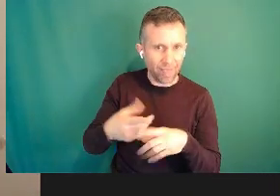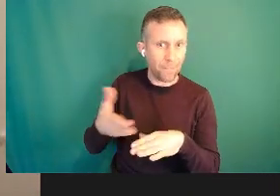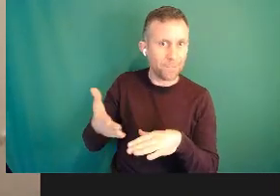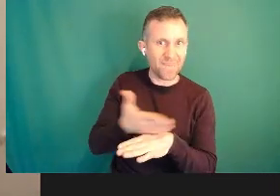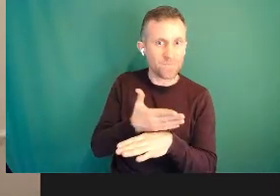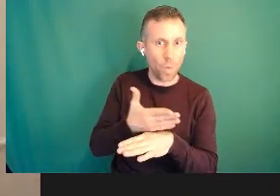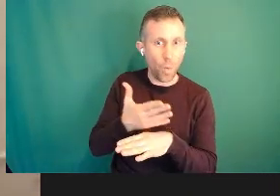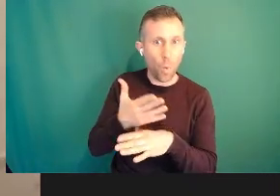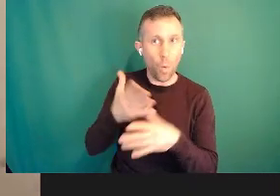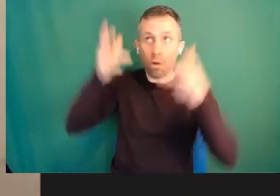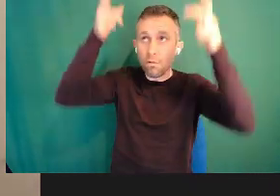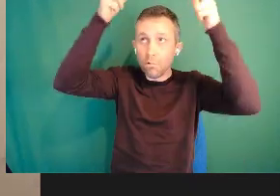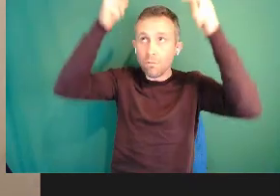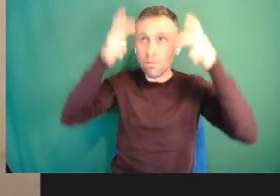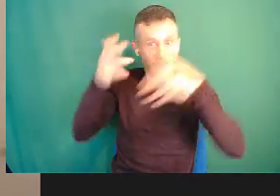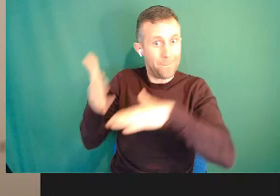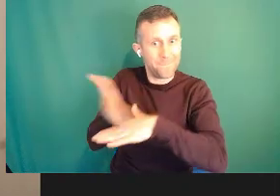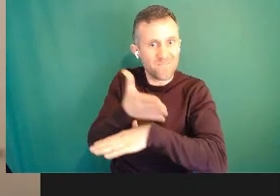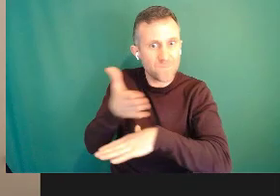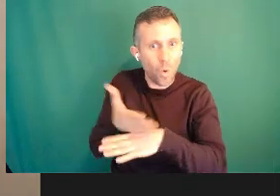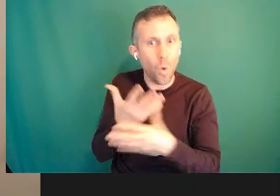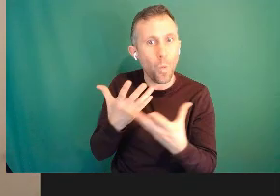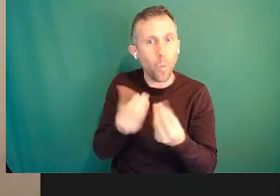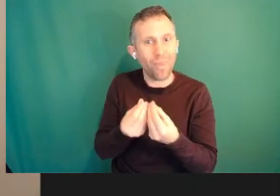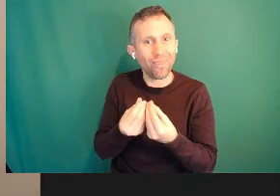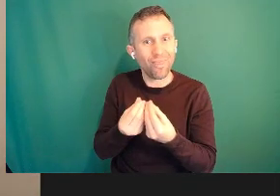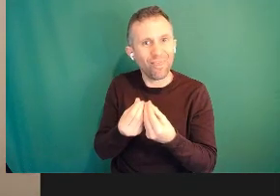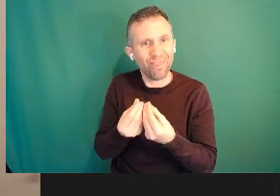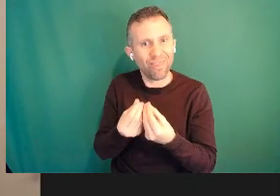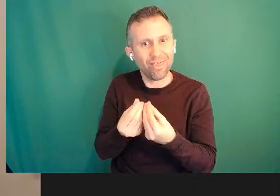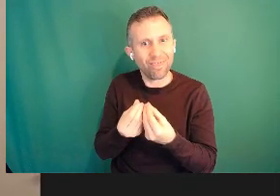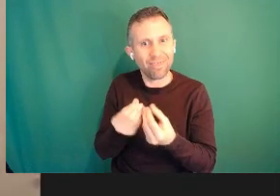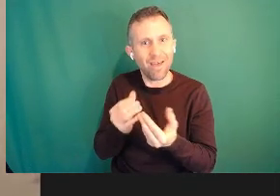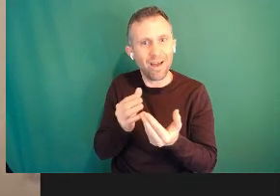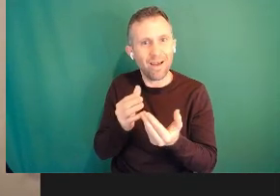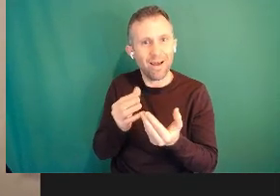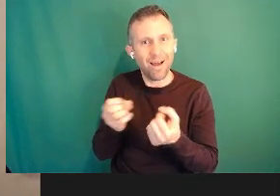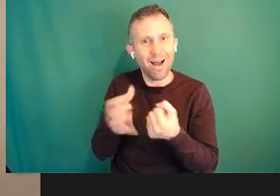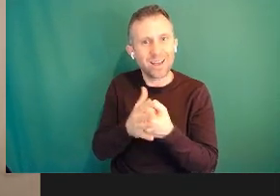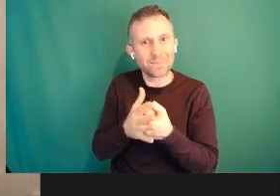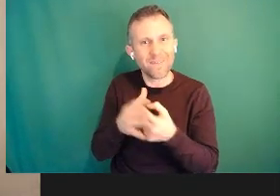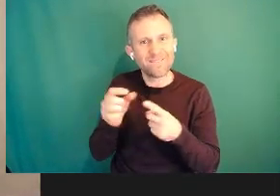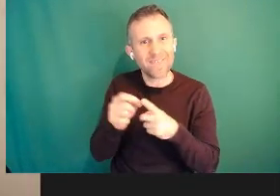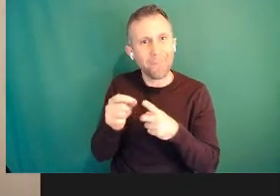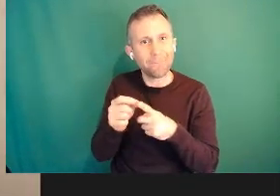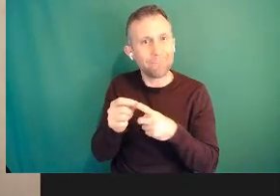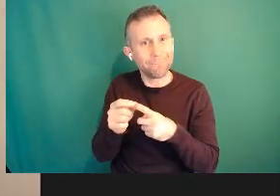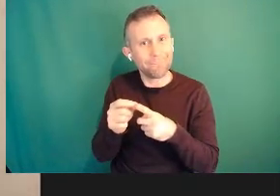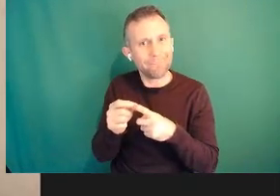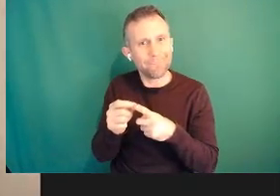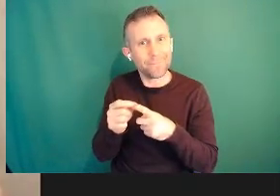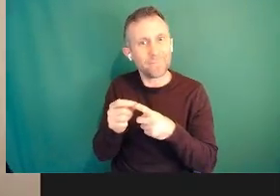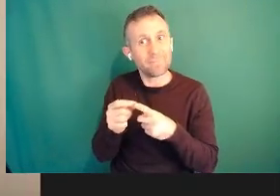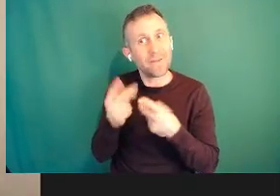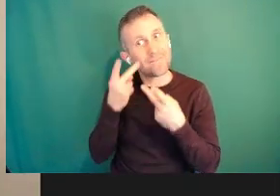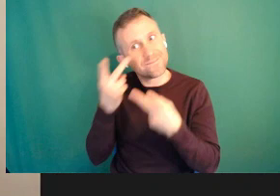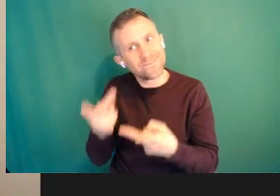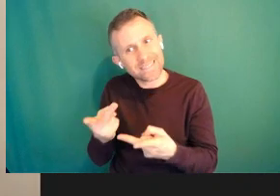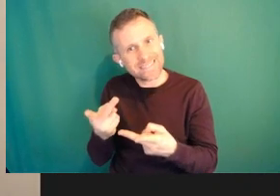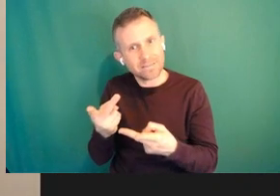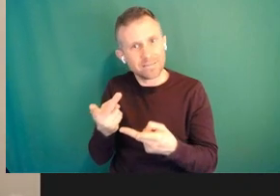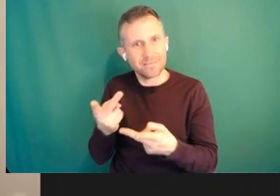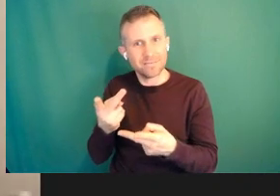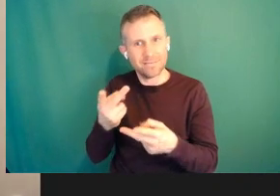they're on their honeymoon, I think in Gibraltar, and we're the interior of that house, but not the exterior. Are